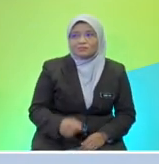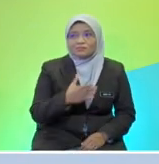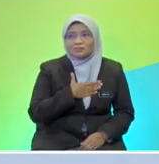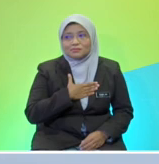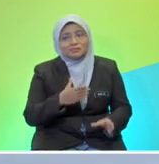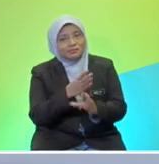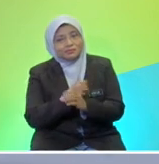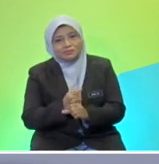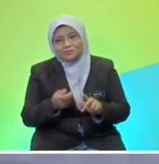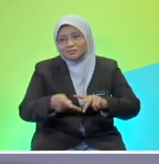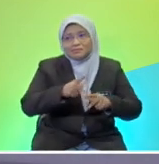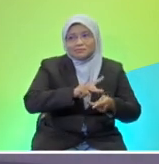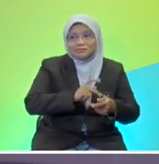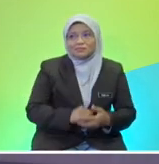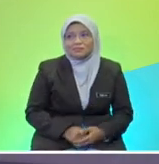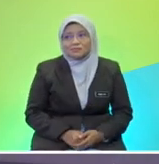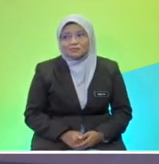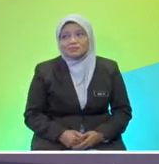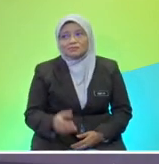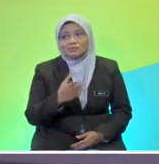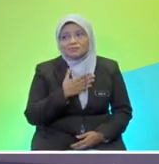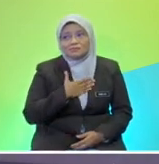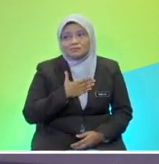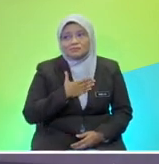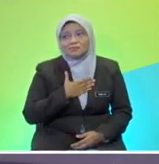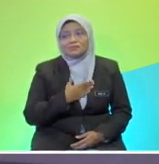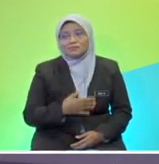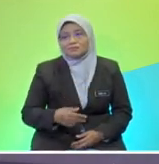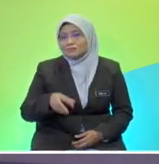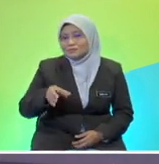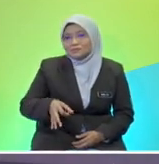the boys have got a lot of lovely toys.